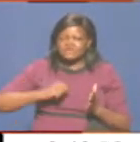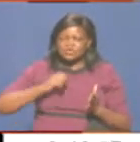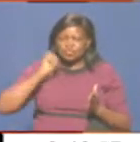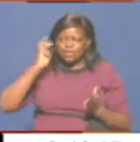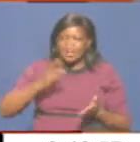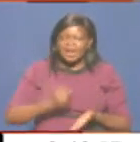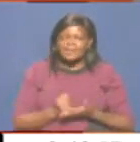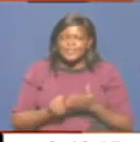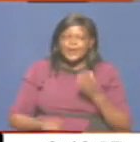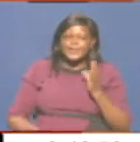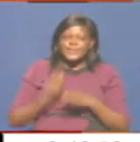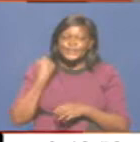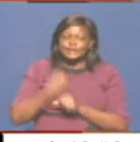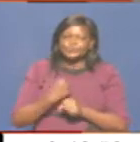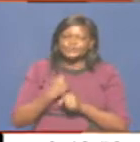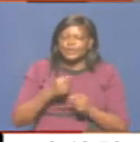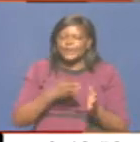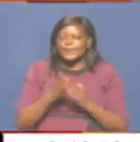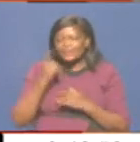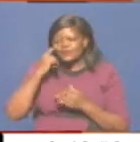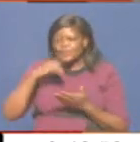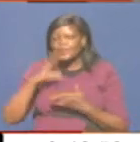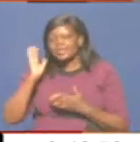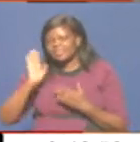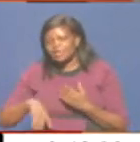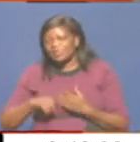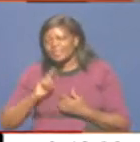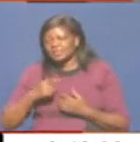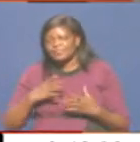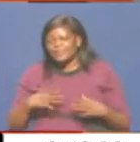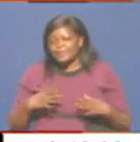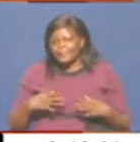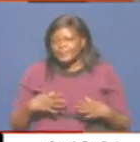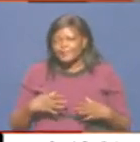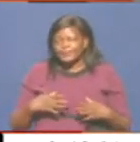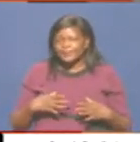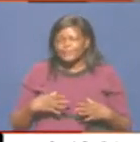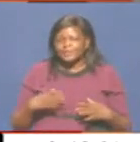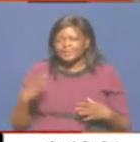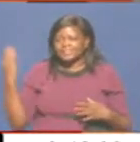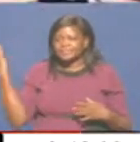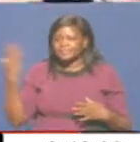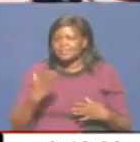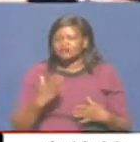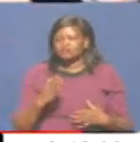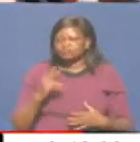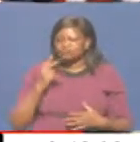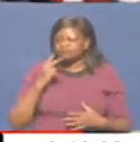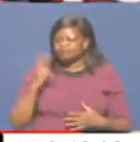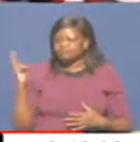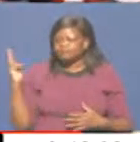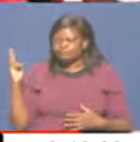create job opportunities for more than 1,000 people directly. Let's take a look.